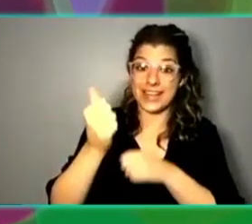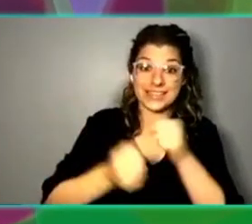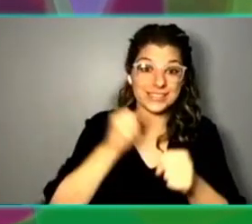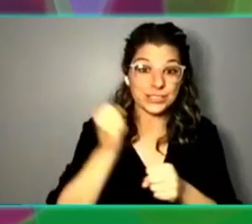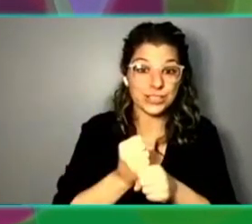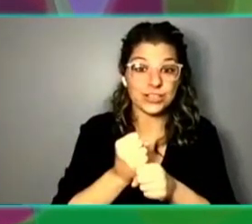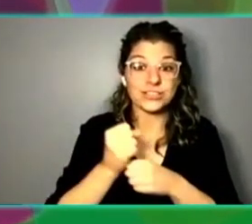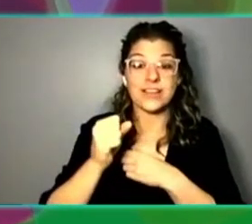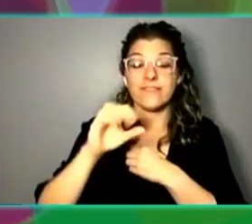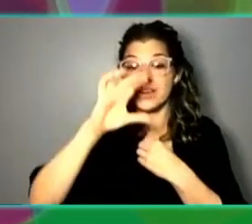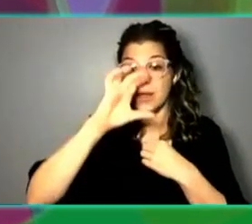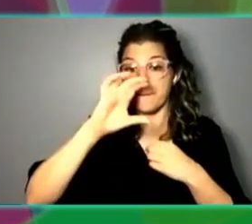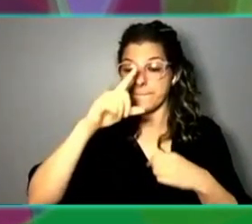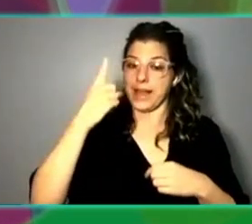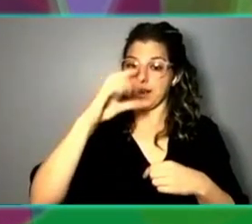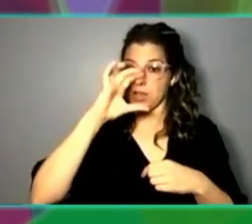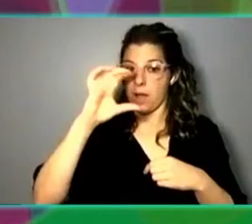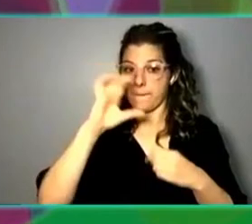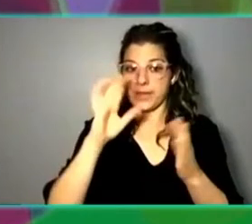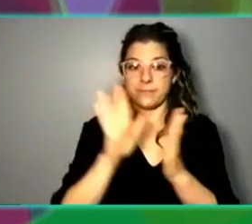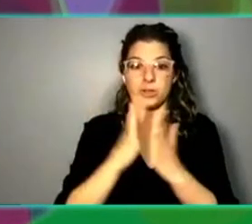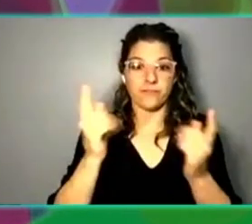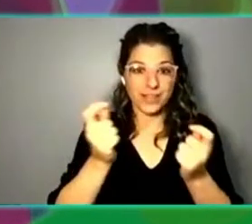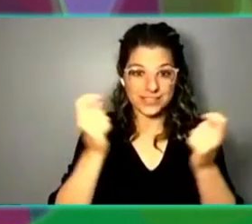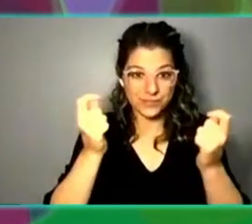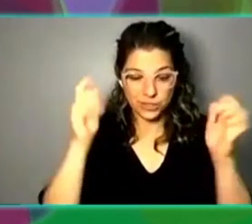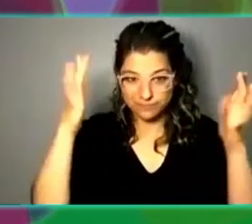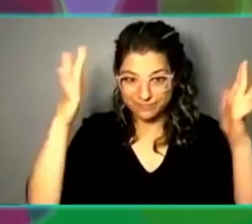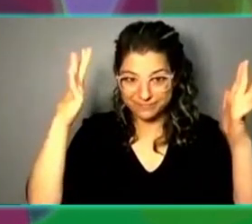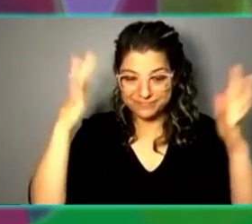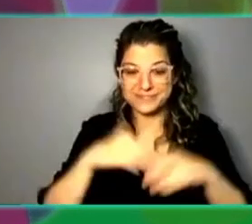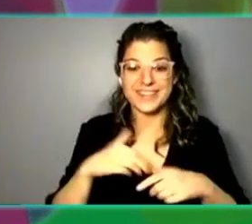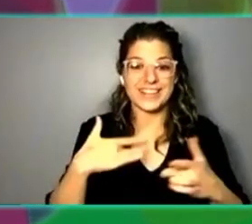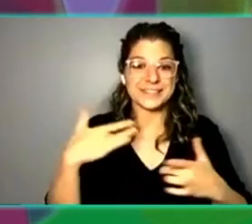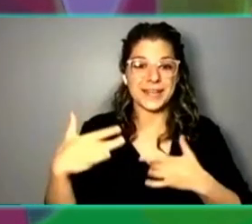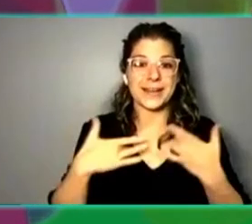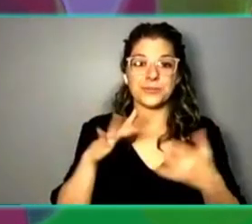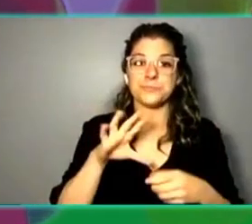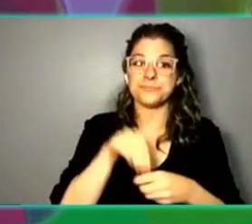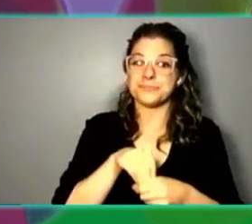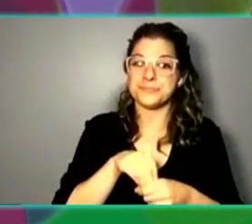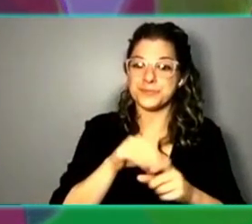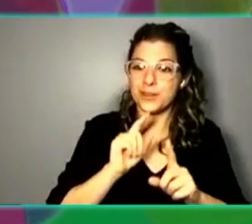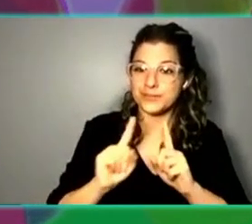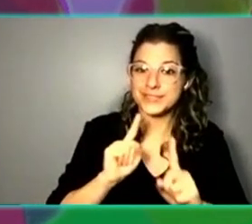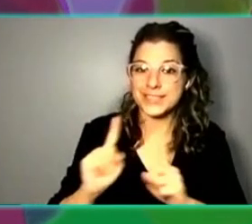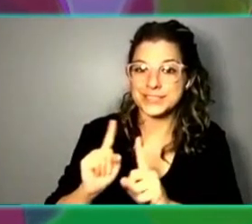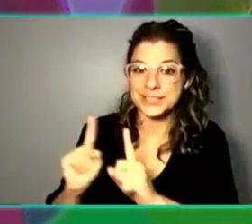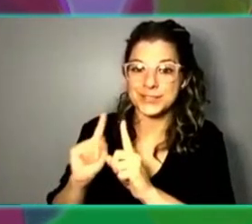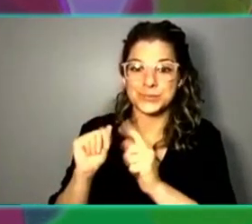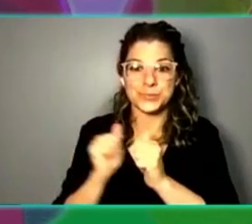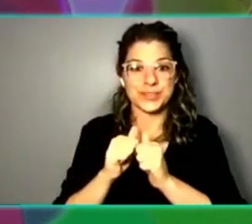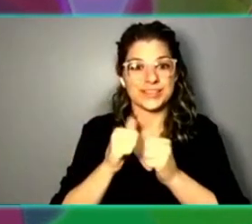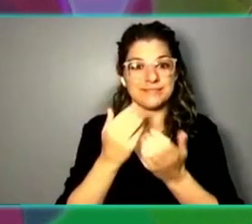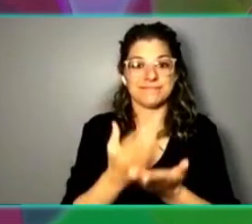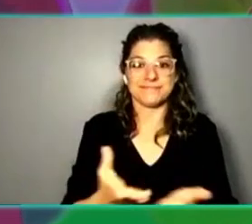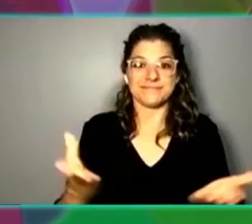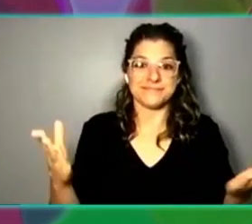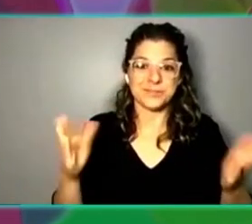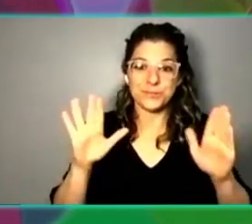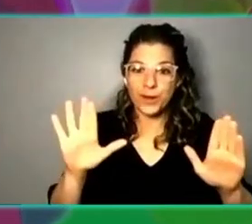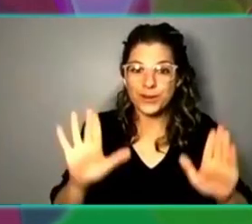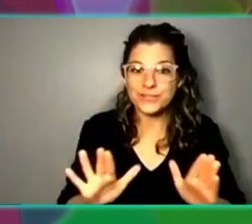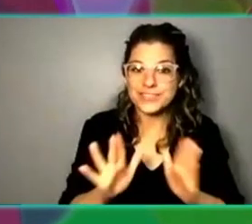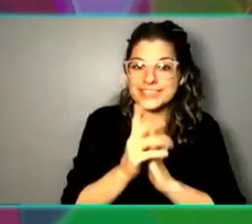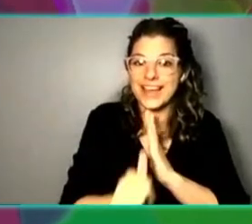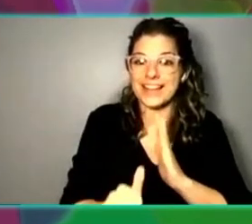the Black Comic Book Festival, and just excited to get into this conversation with these wonderful, talented